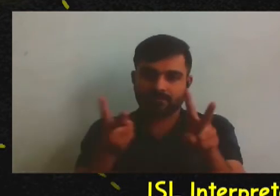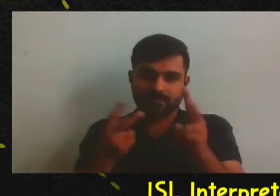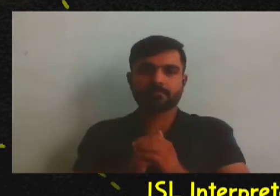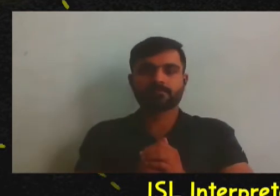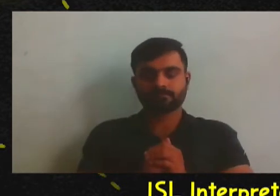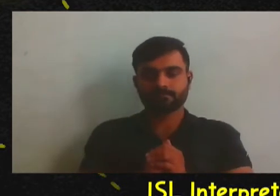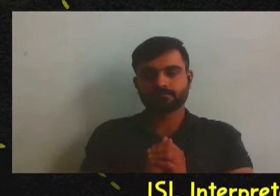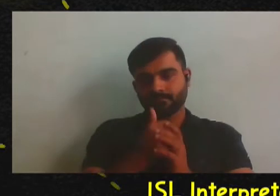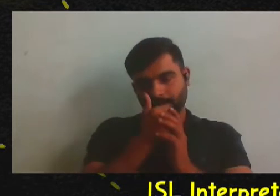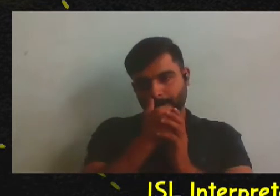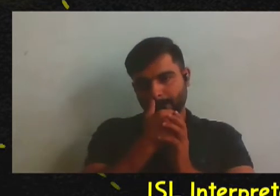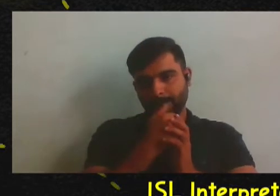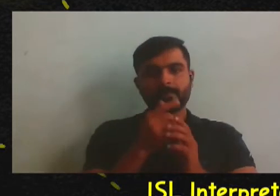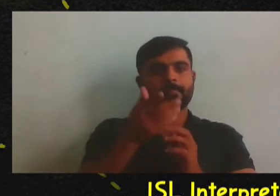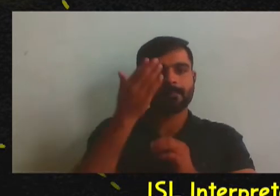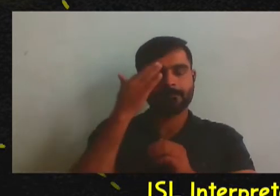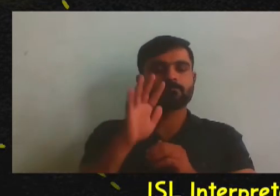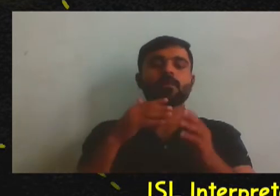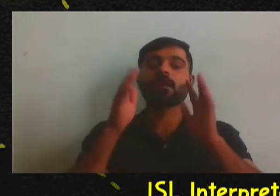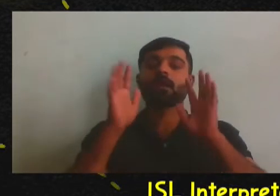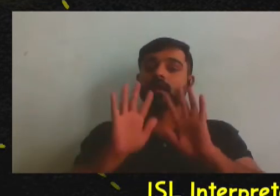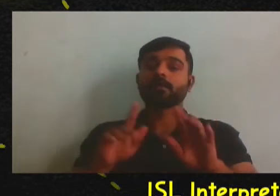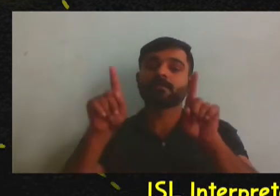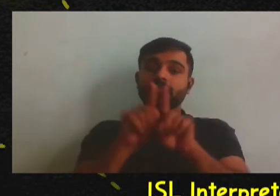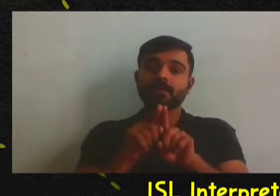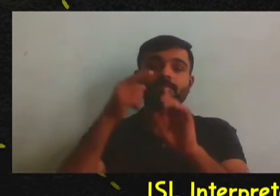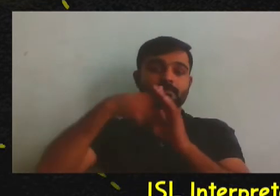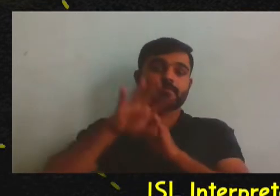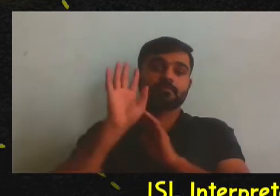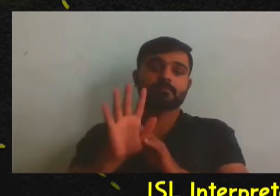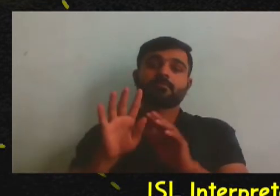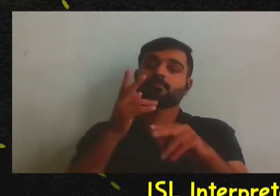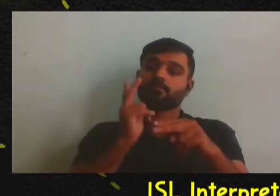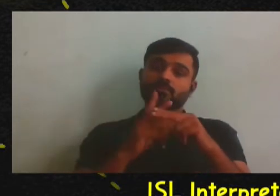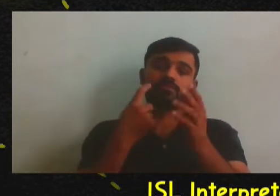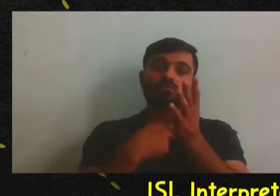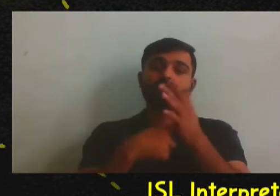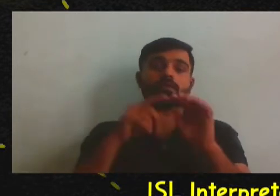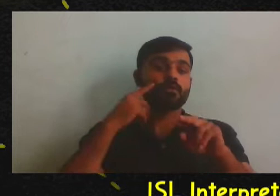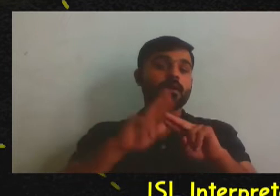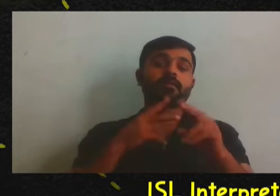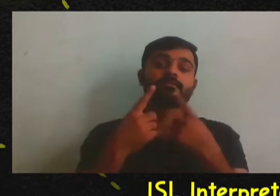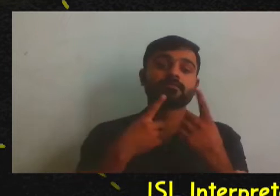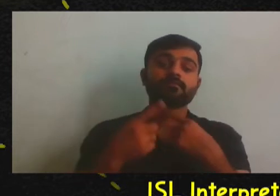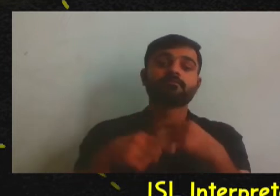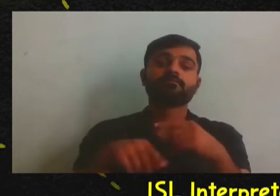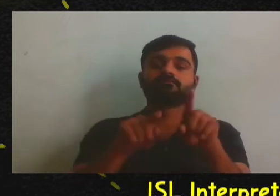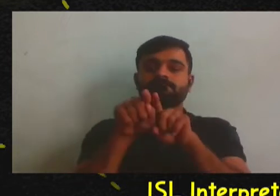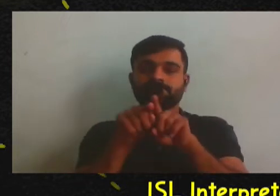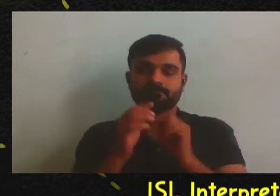and having that written down as a protocol. So when we talk about, for